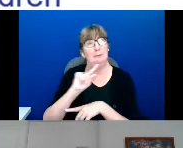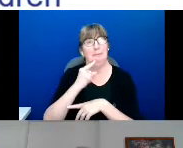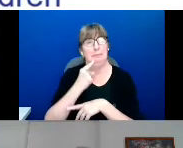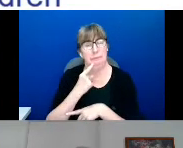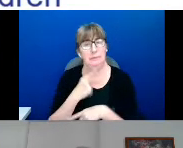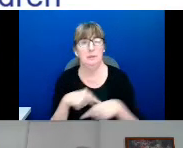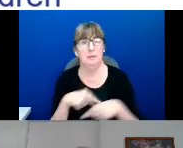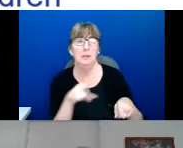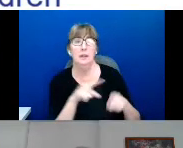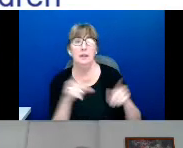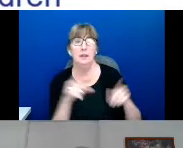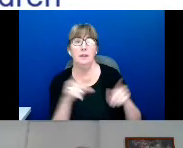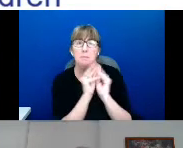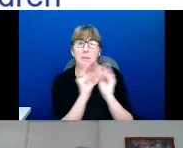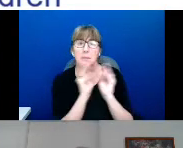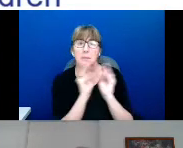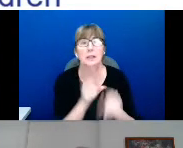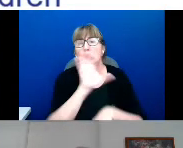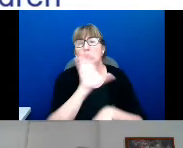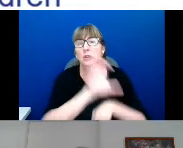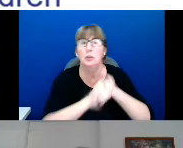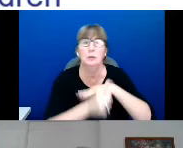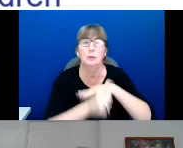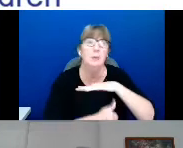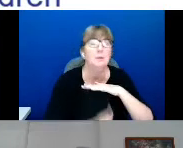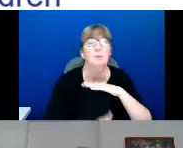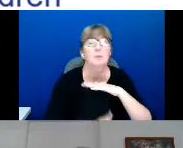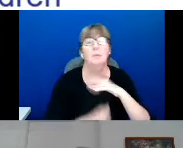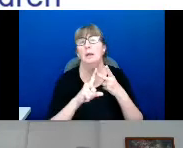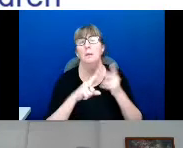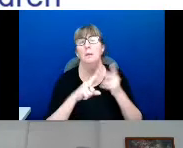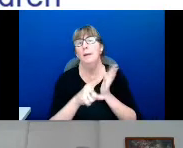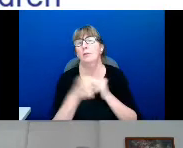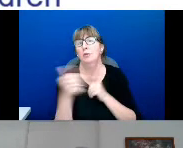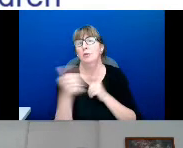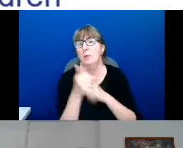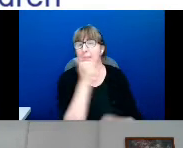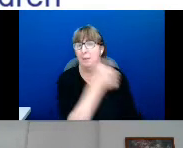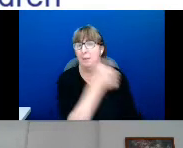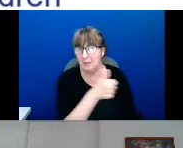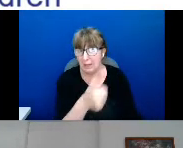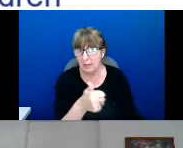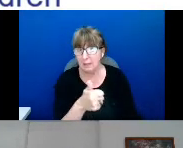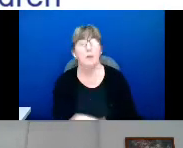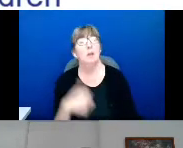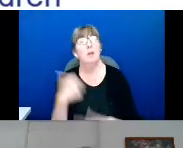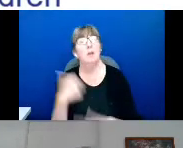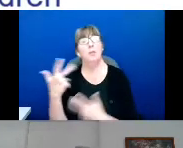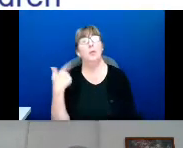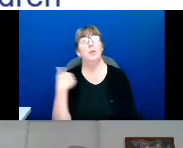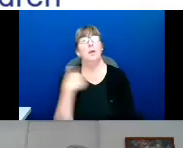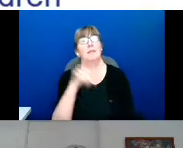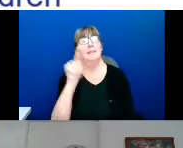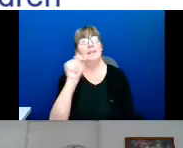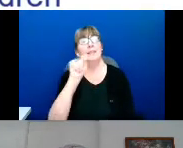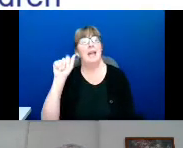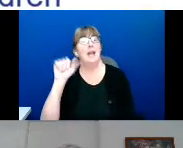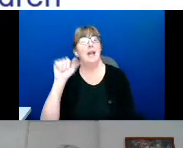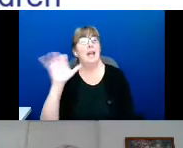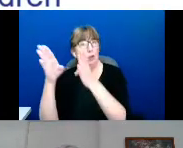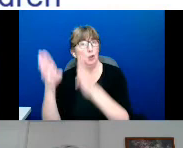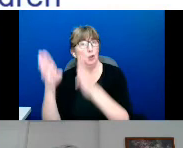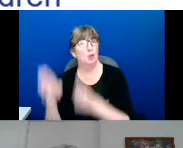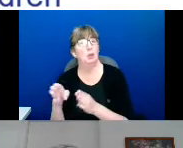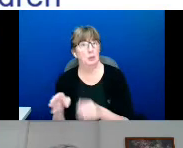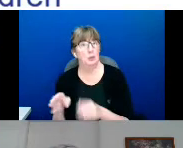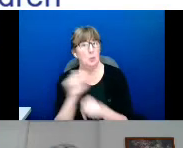own transportation. Three of our TTACers, Mitch, Betsy, and I used to work for a place called Shawnee Hills, and that was a perfect case